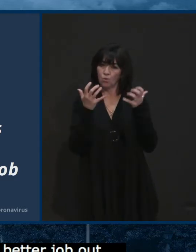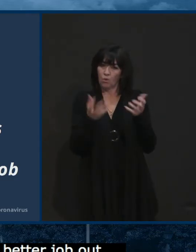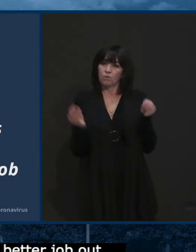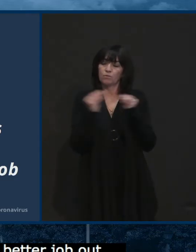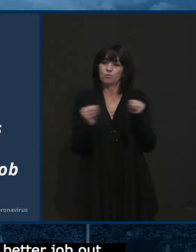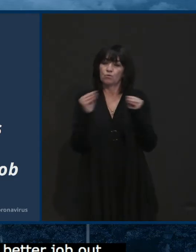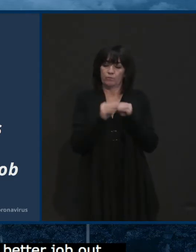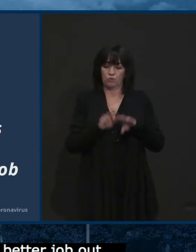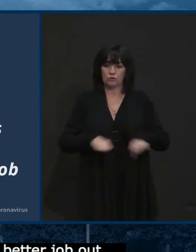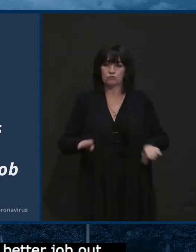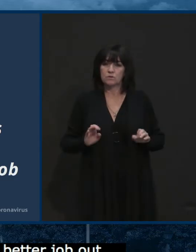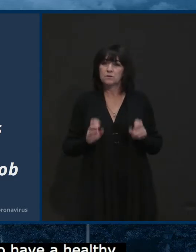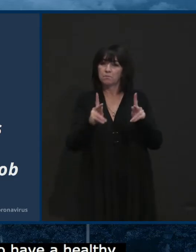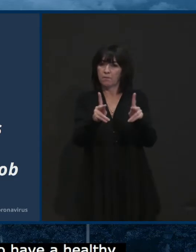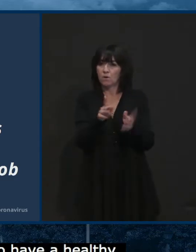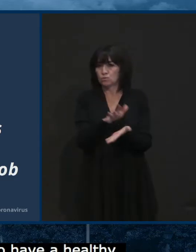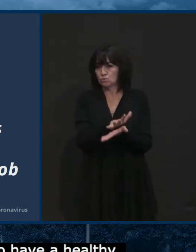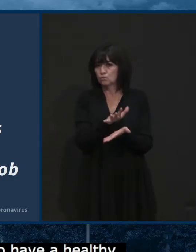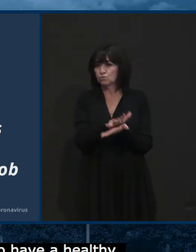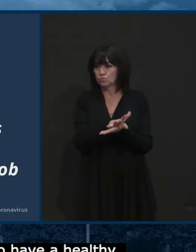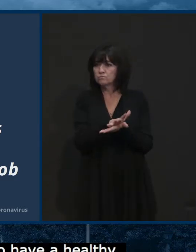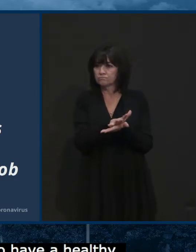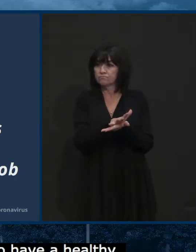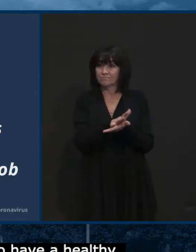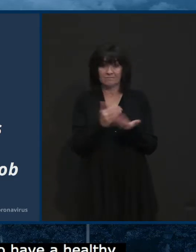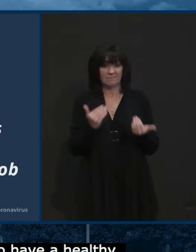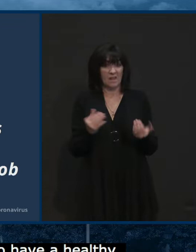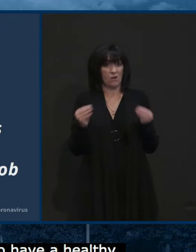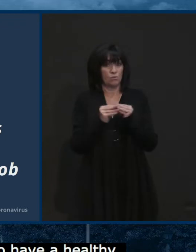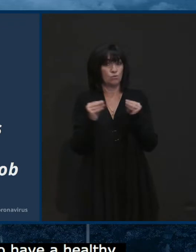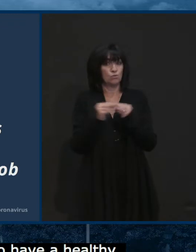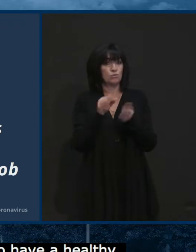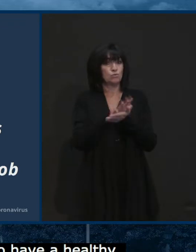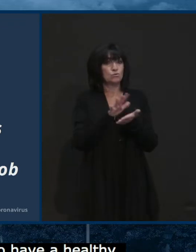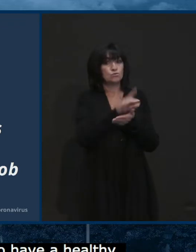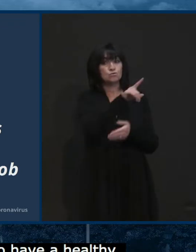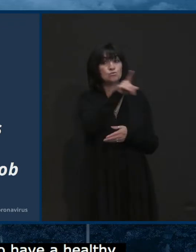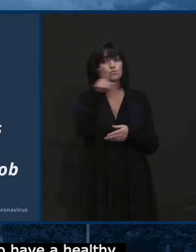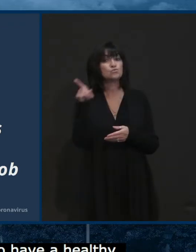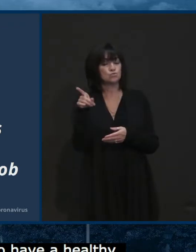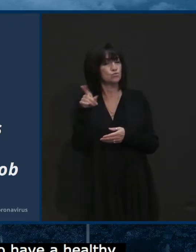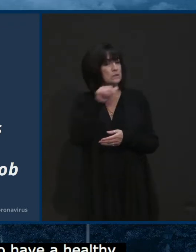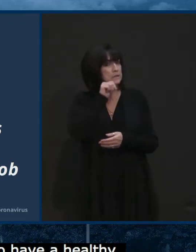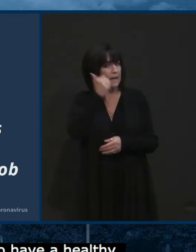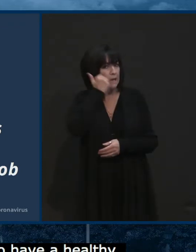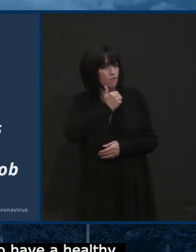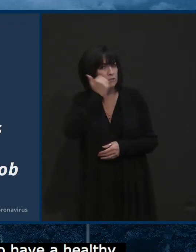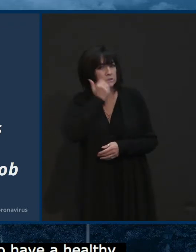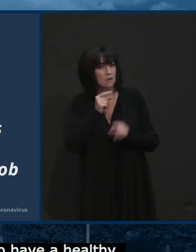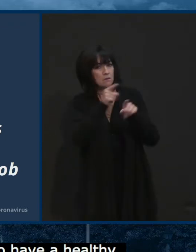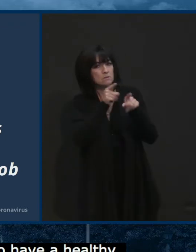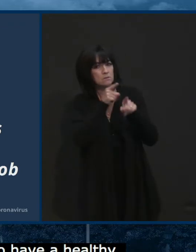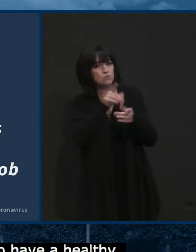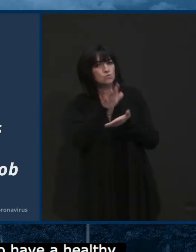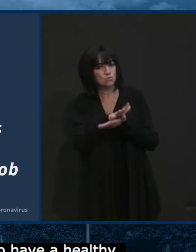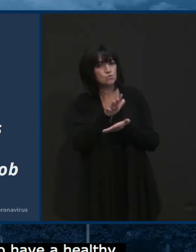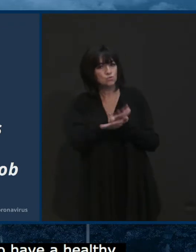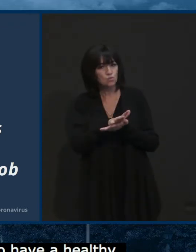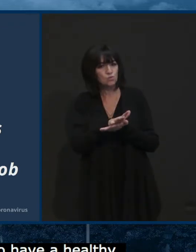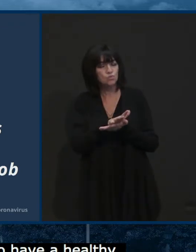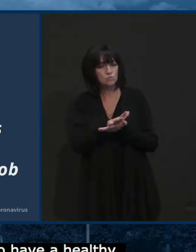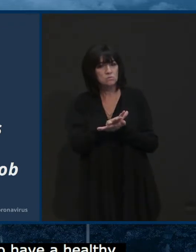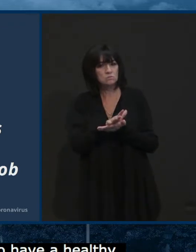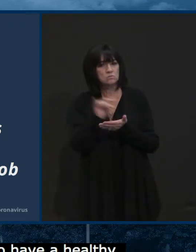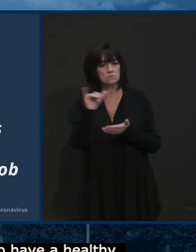district now is gradually moving children back for in-person instruction, not every day, doing it safely with